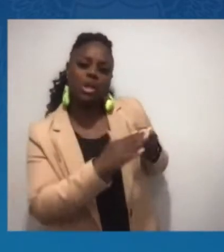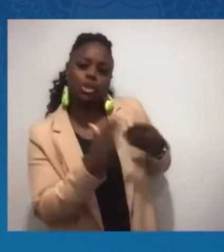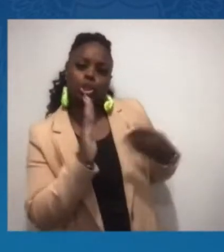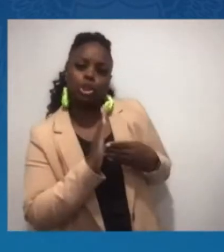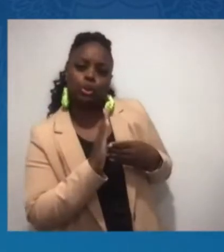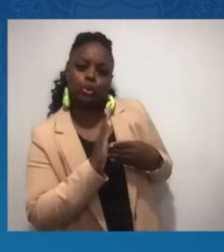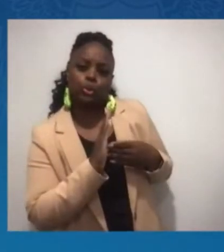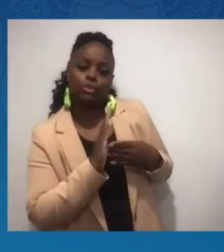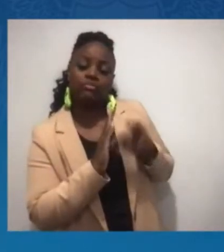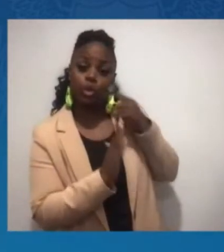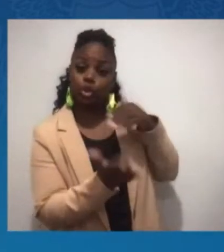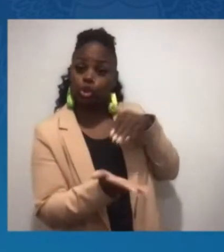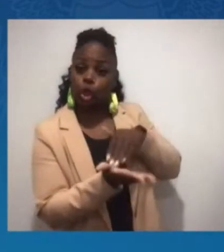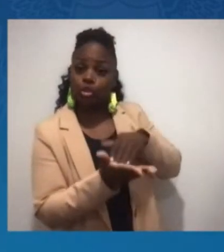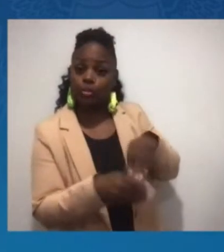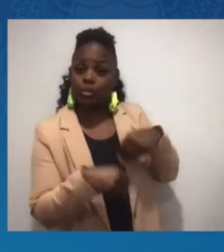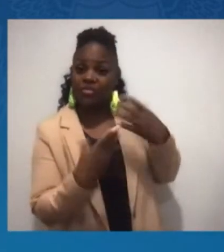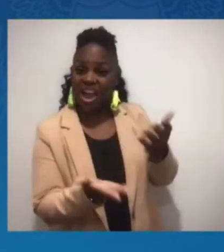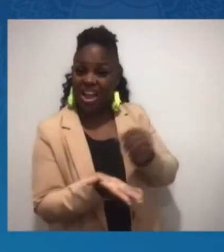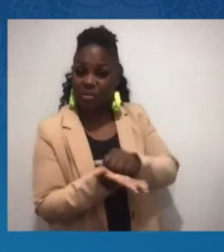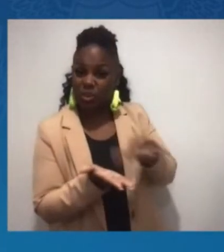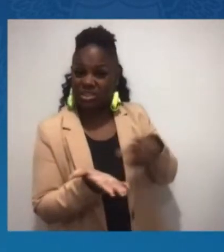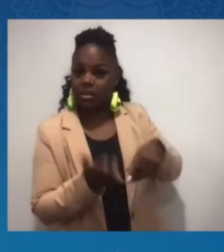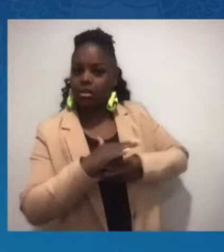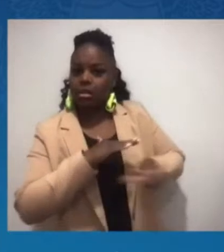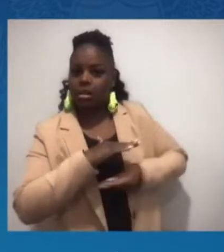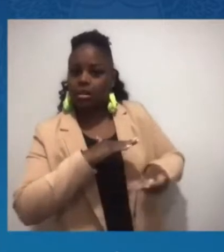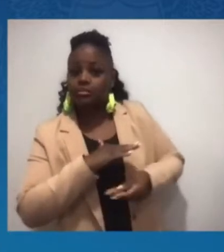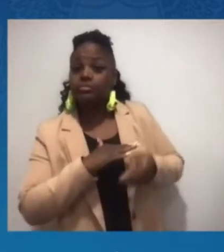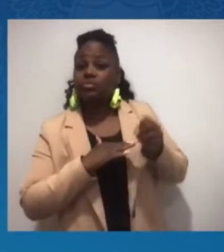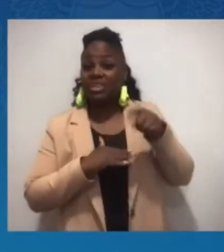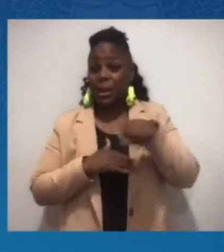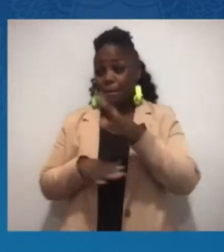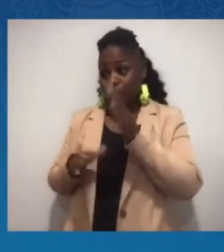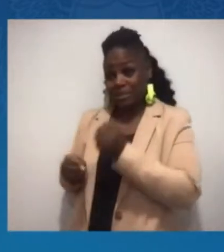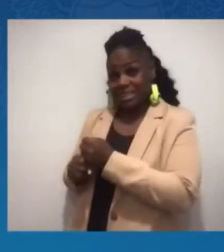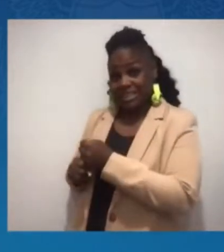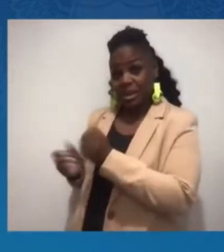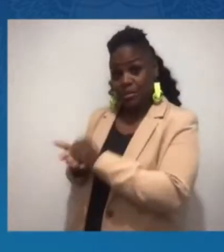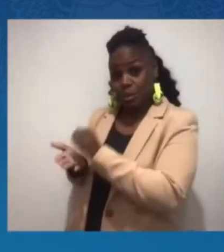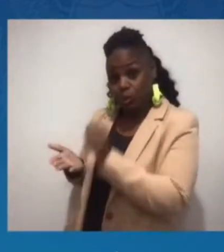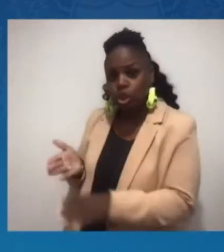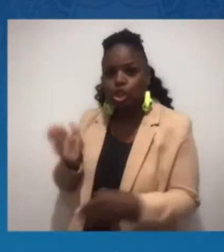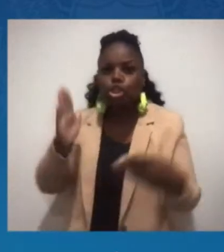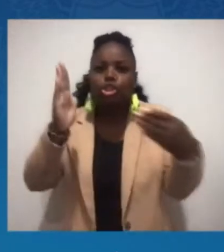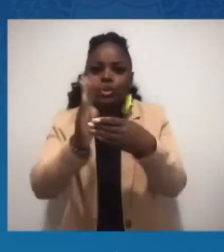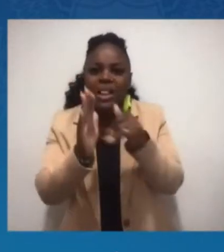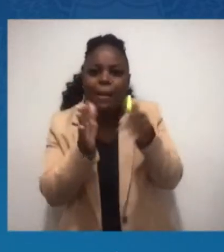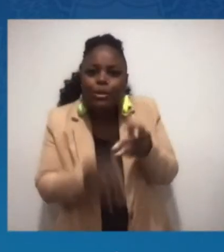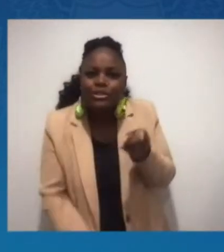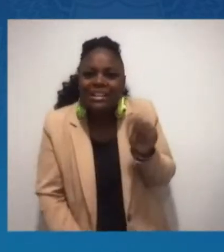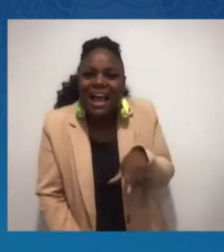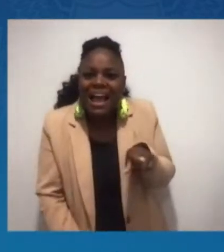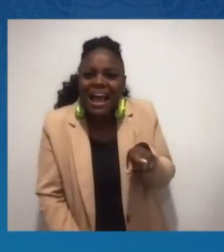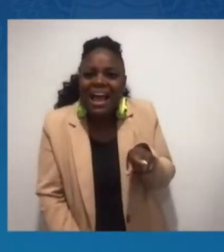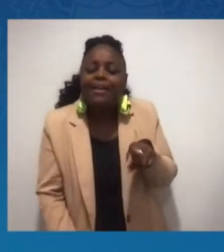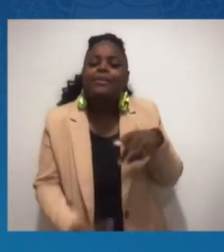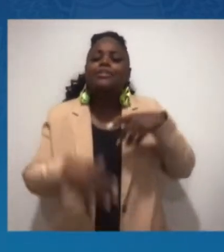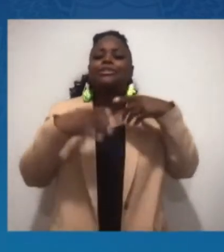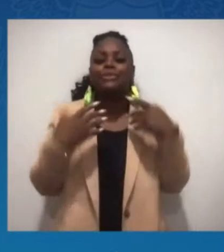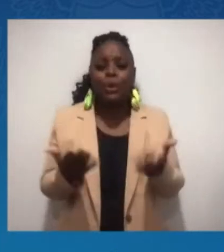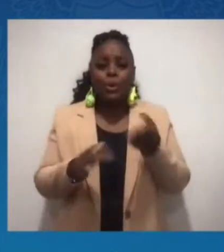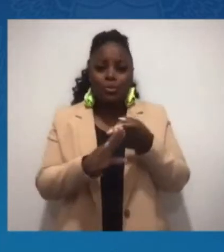someone access abortion care, even before Roe had fallen. And this is so important for our friends watching across the country to know, even before